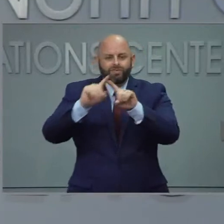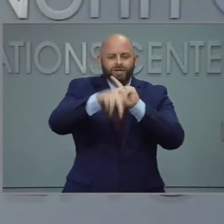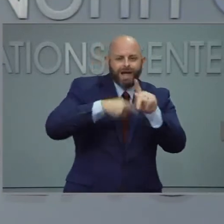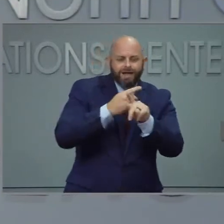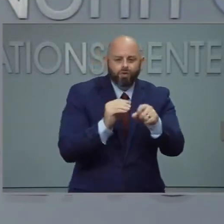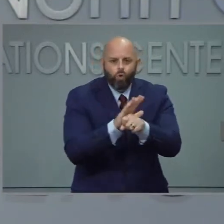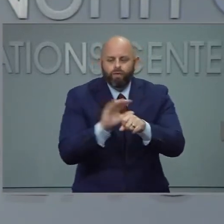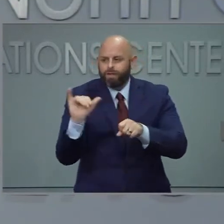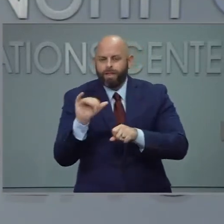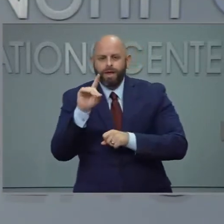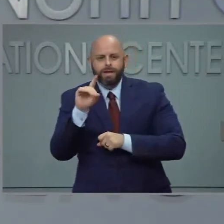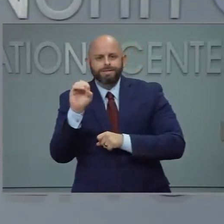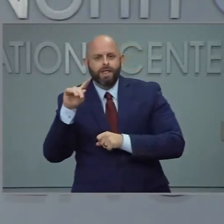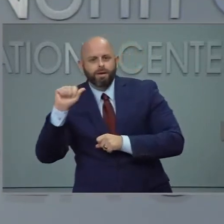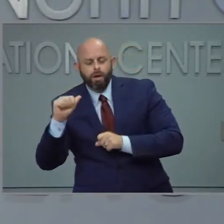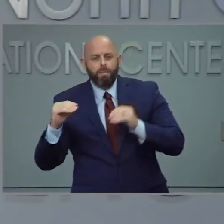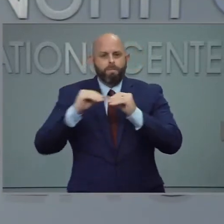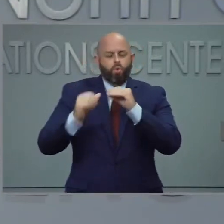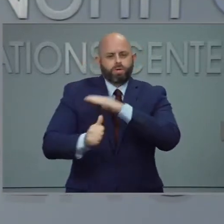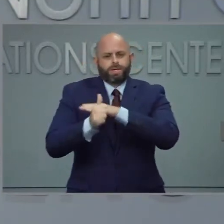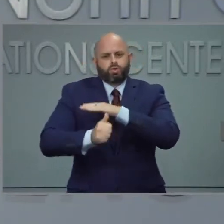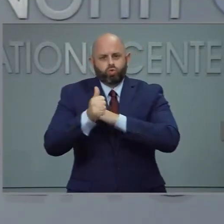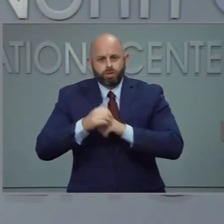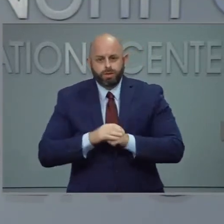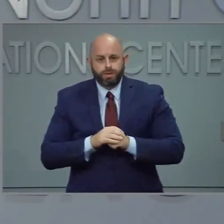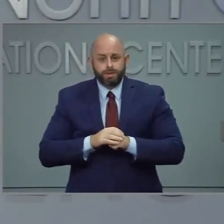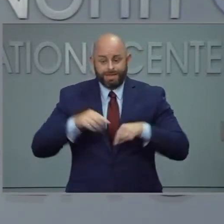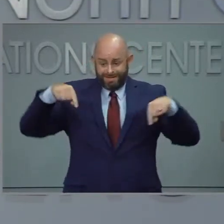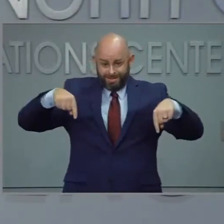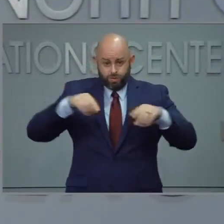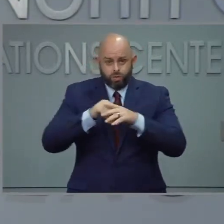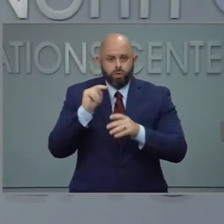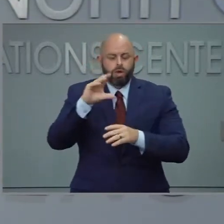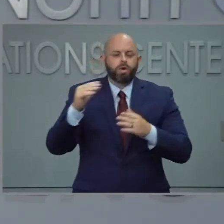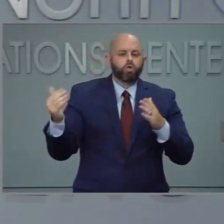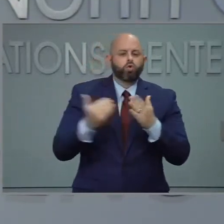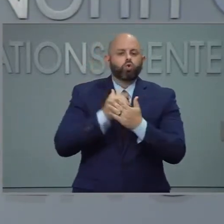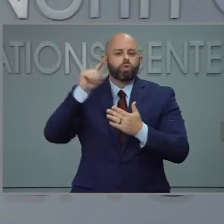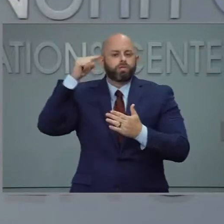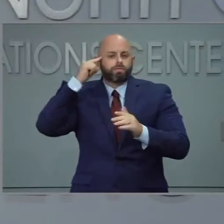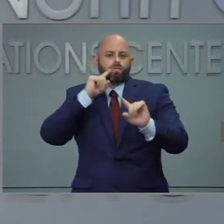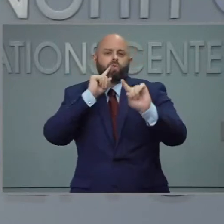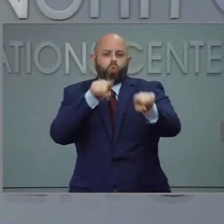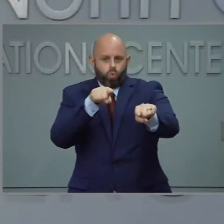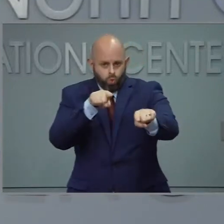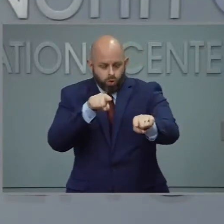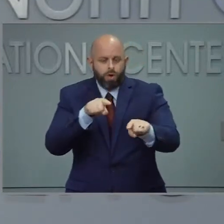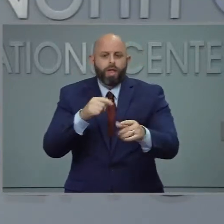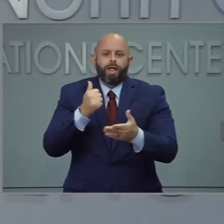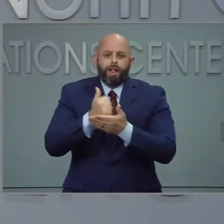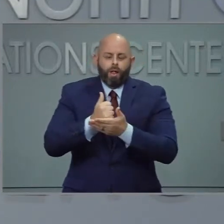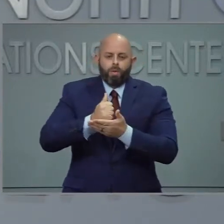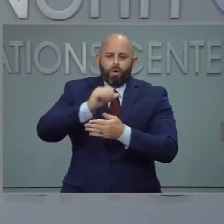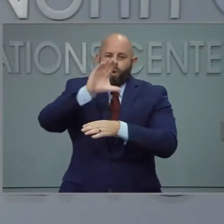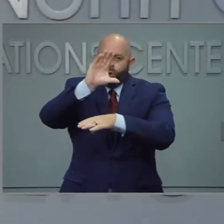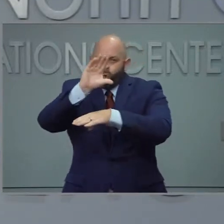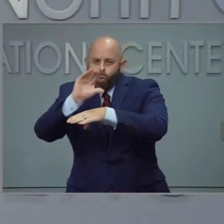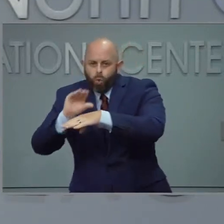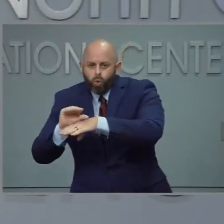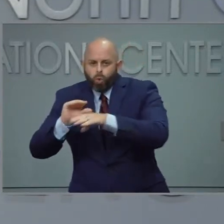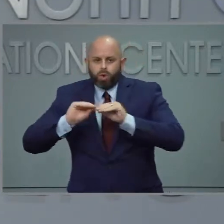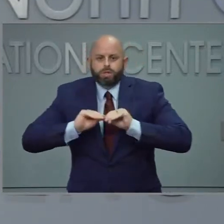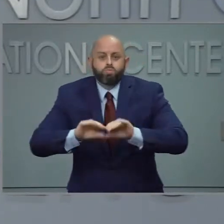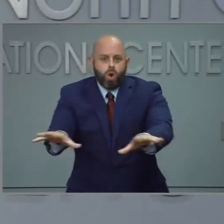In North Carolina, we are issuing a new executive order and guidance aimed at slowing the spread among the